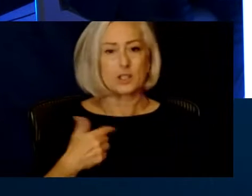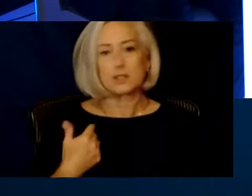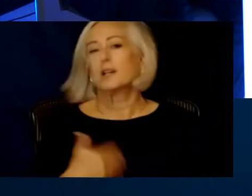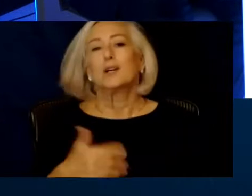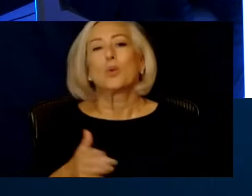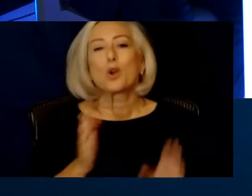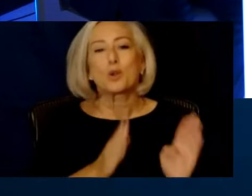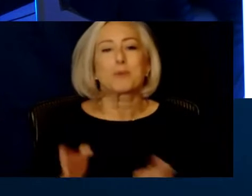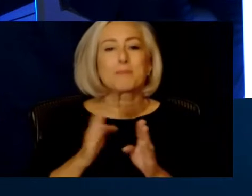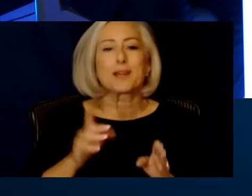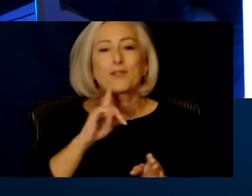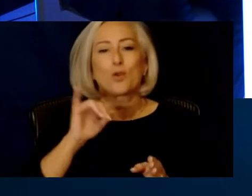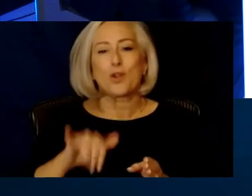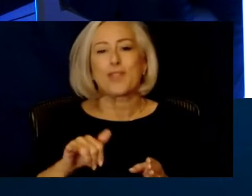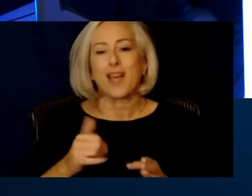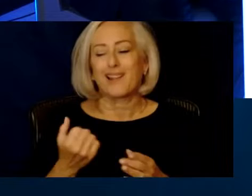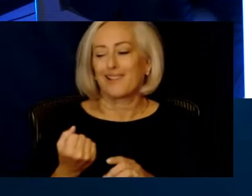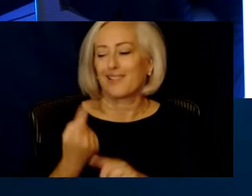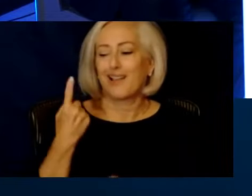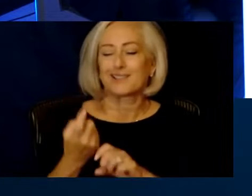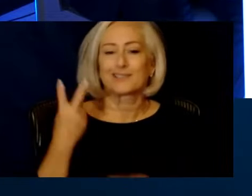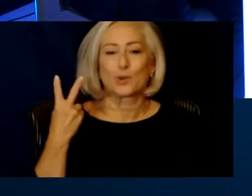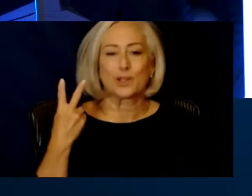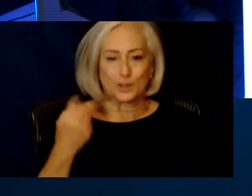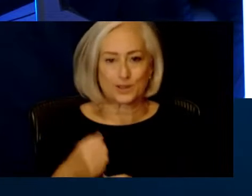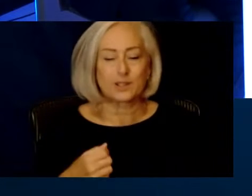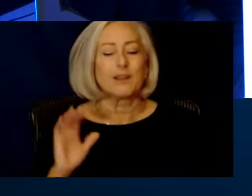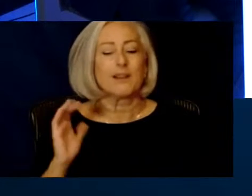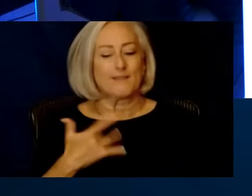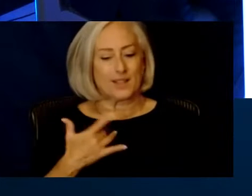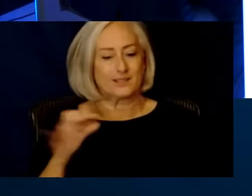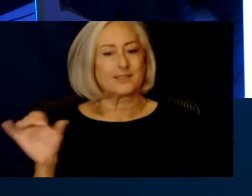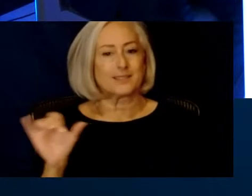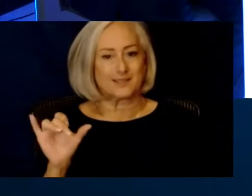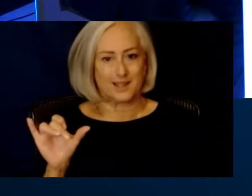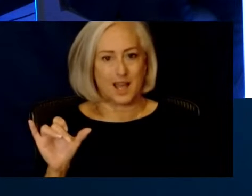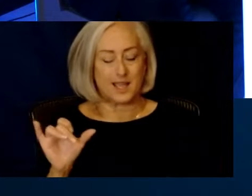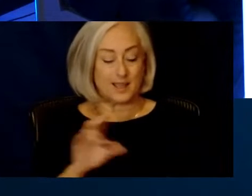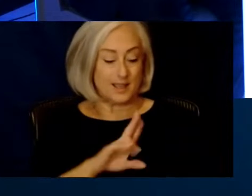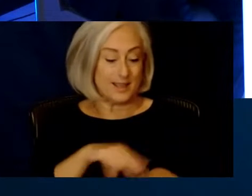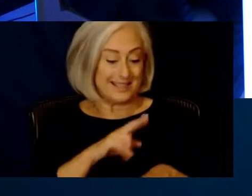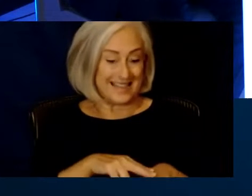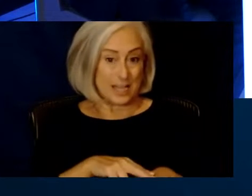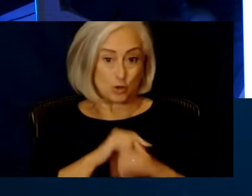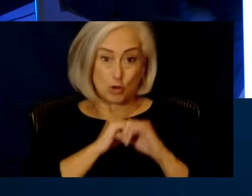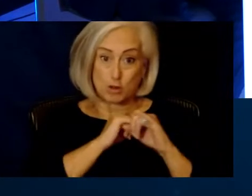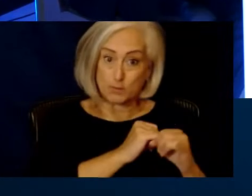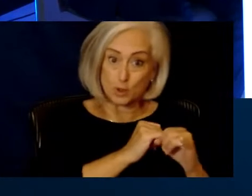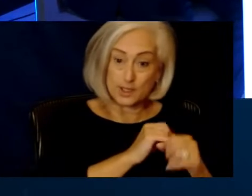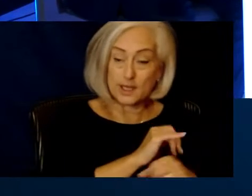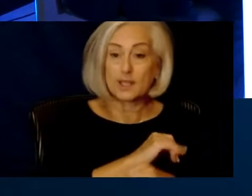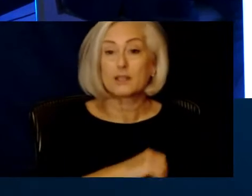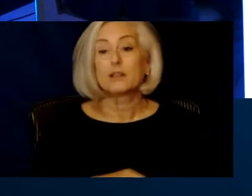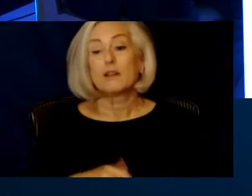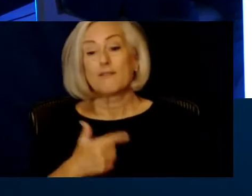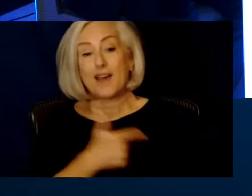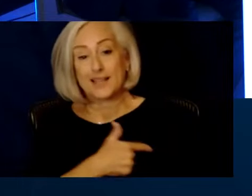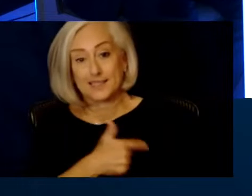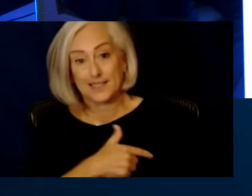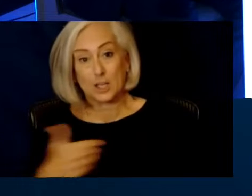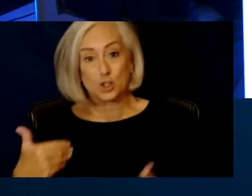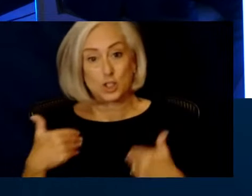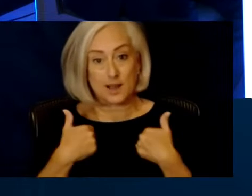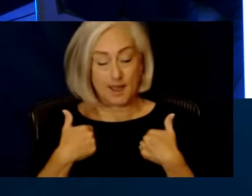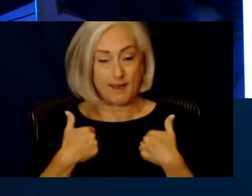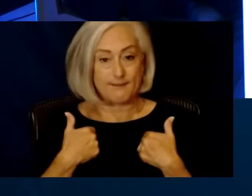last few years, Hawkeye, and it feels like that between having had natural immunity and having had vaccination, and I don't